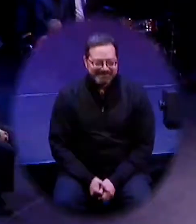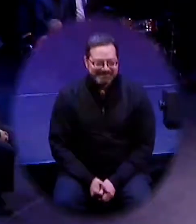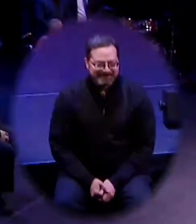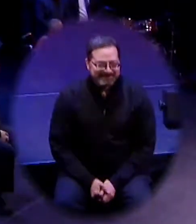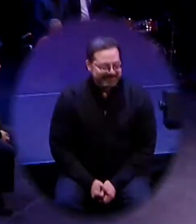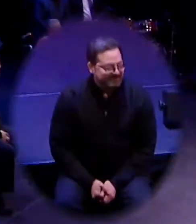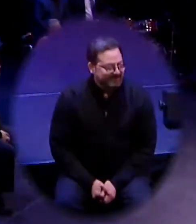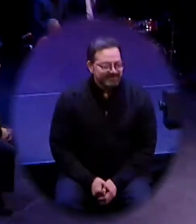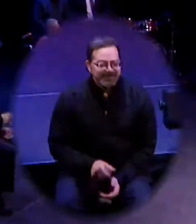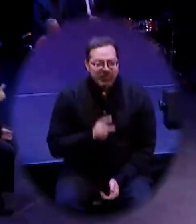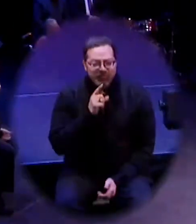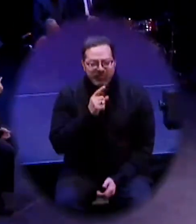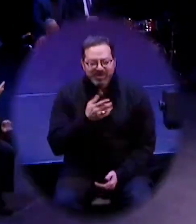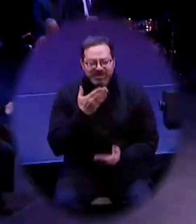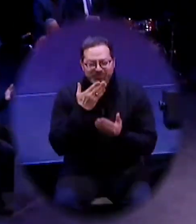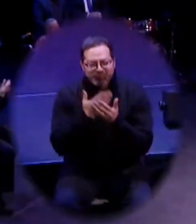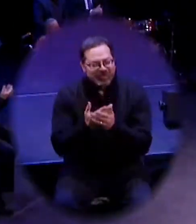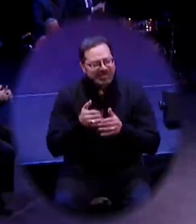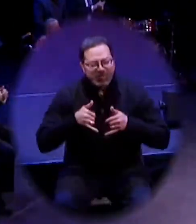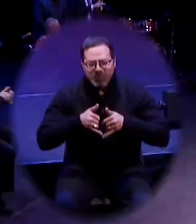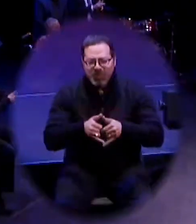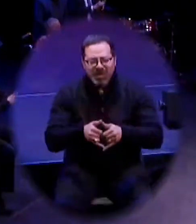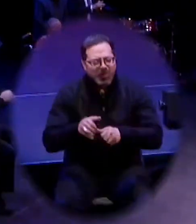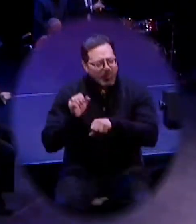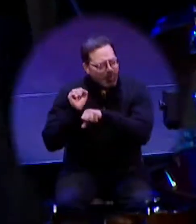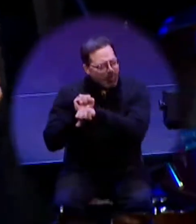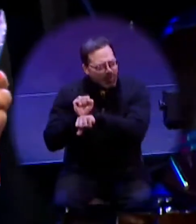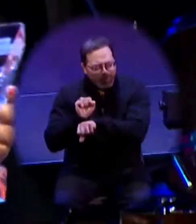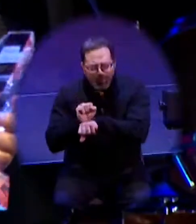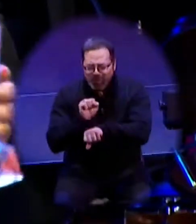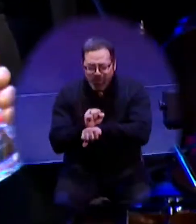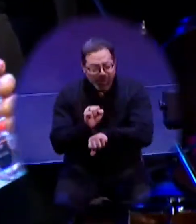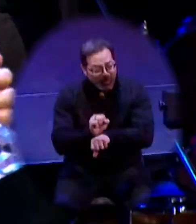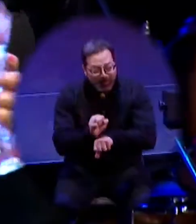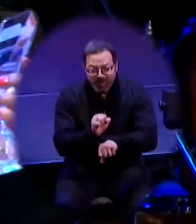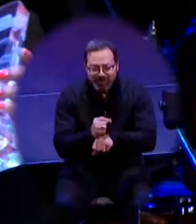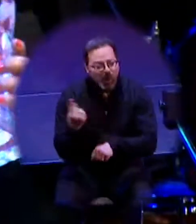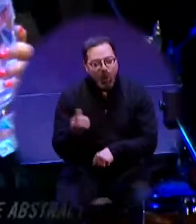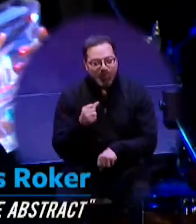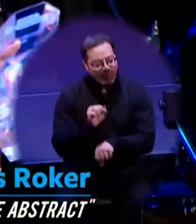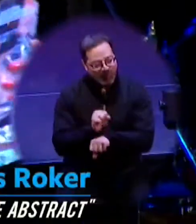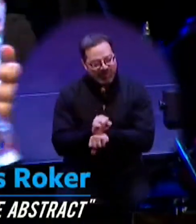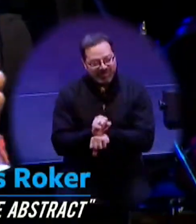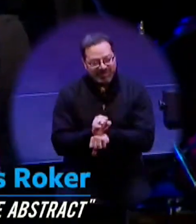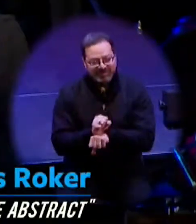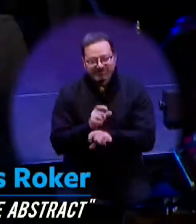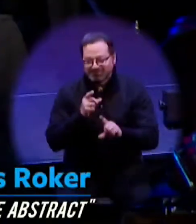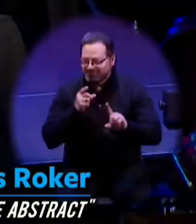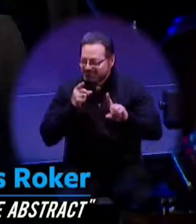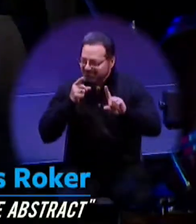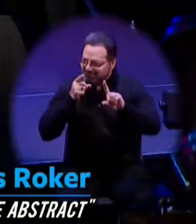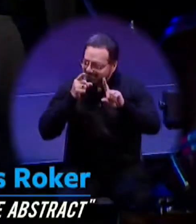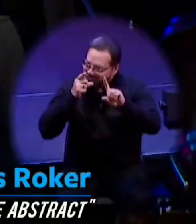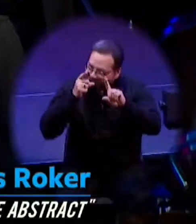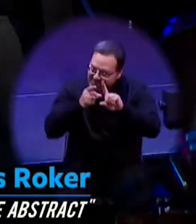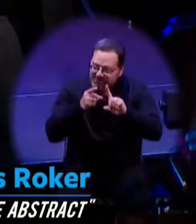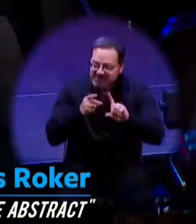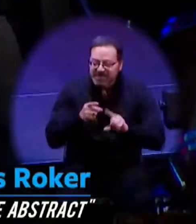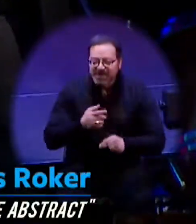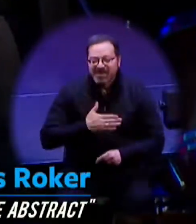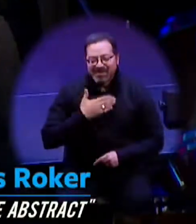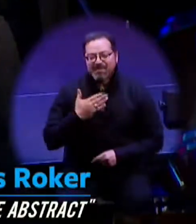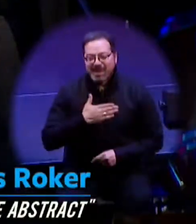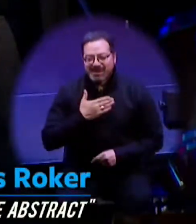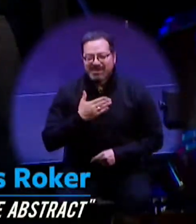I appreciate this award. I work very hard. I'm only working towards this. I'm glad